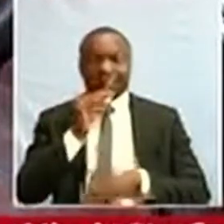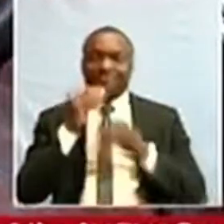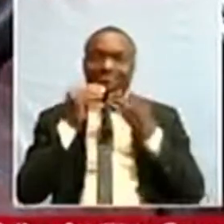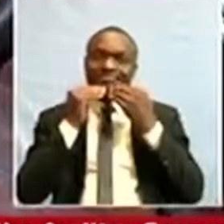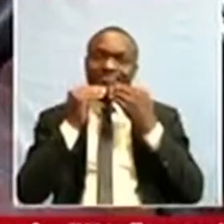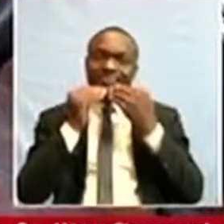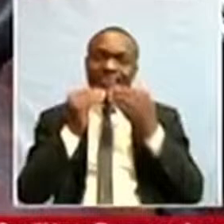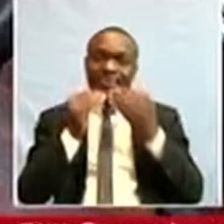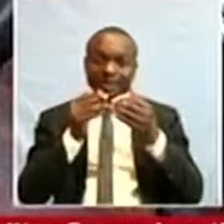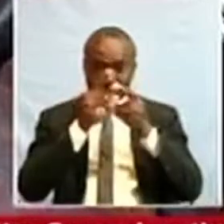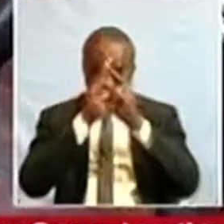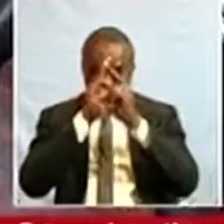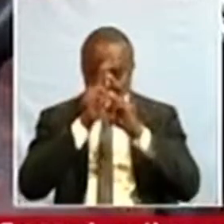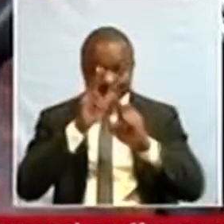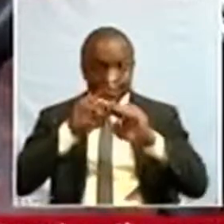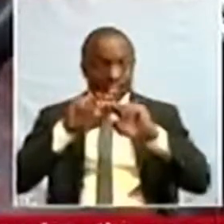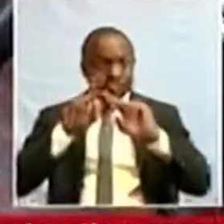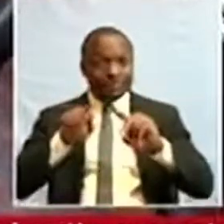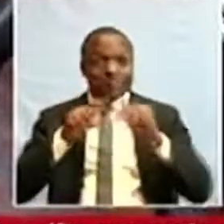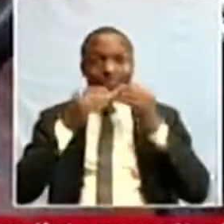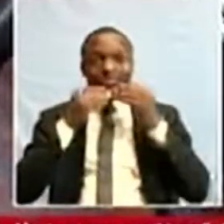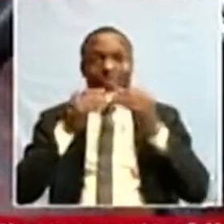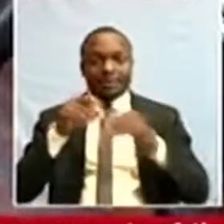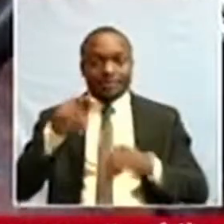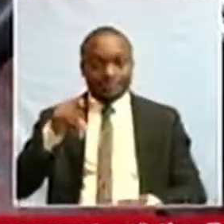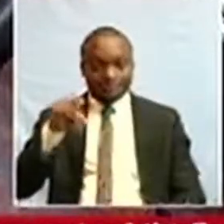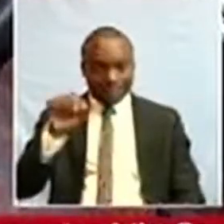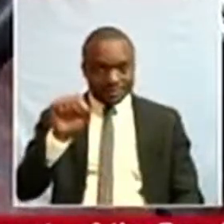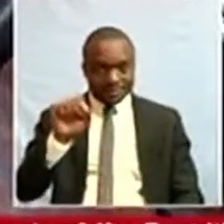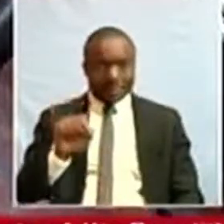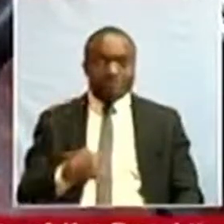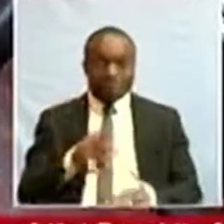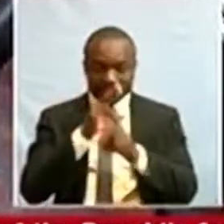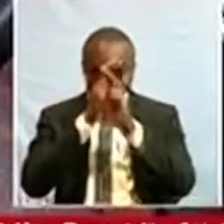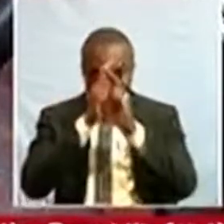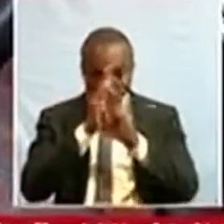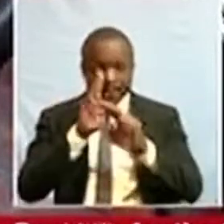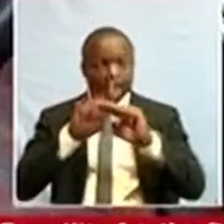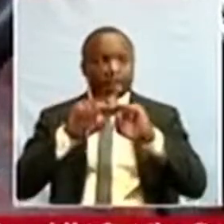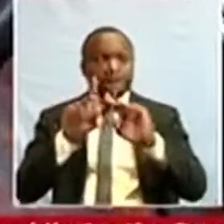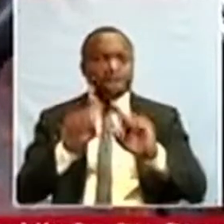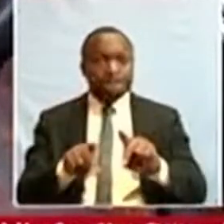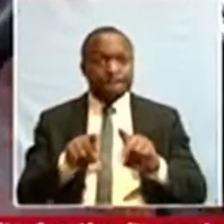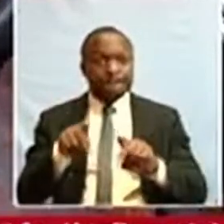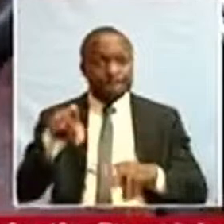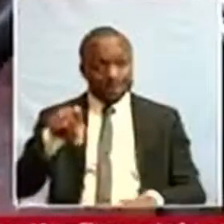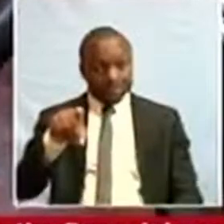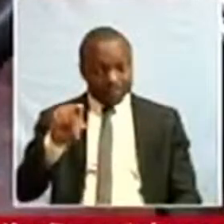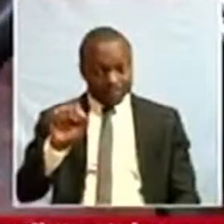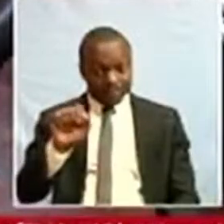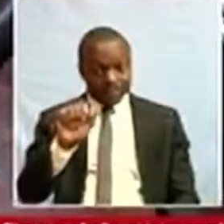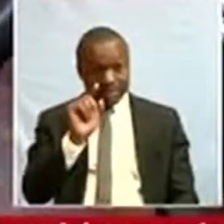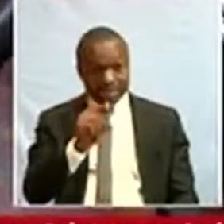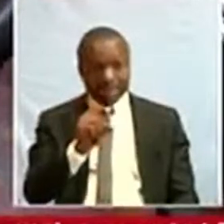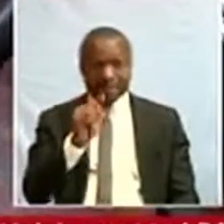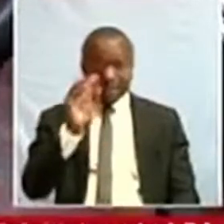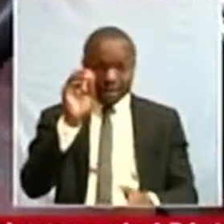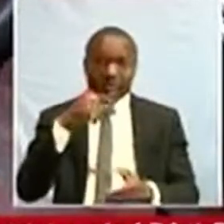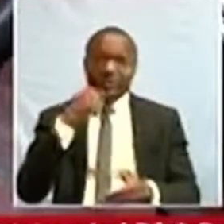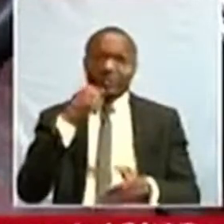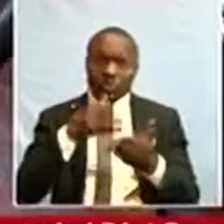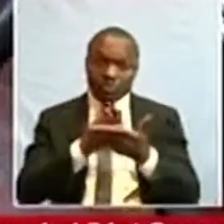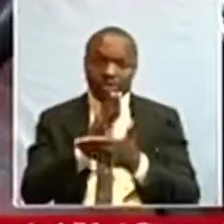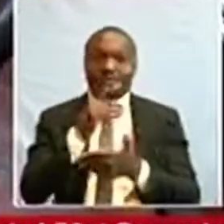Thank you, Honorable Chair. Thank you, PS. Honorable Chair, as the PS has rightly put it,